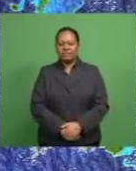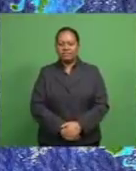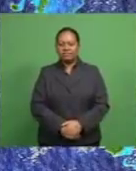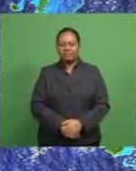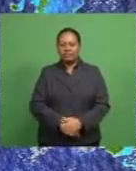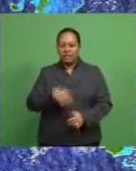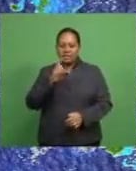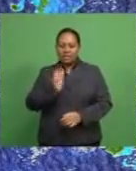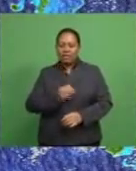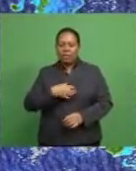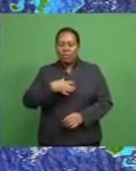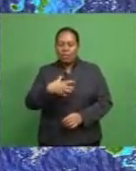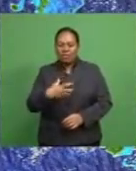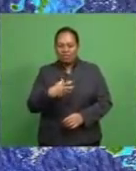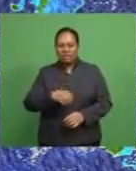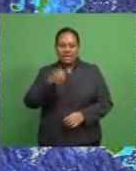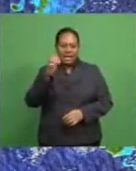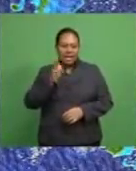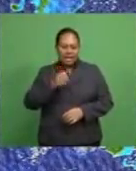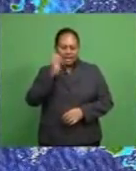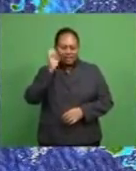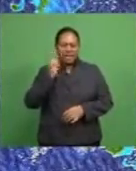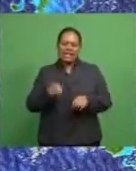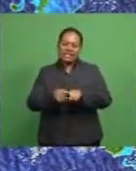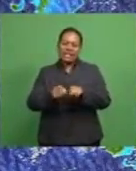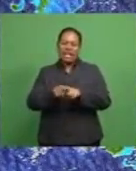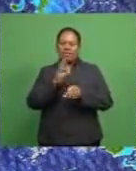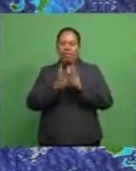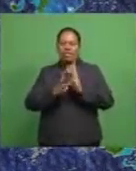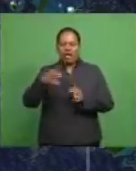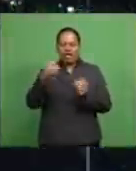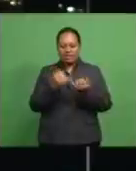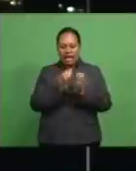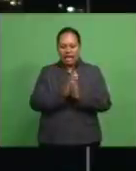Looking further onto Sunday, expect much of the same weather.